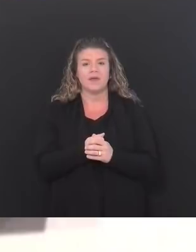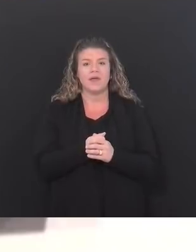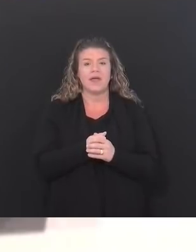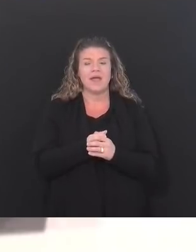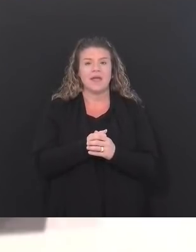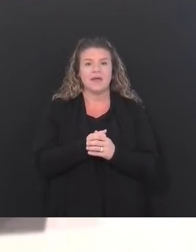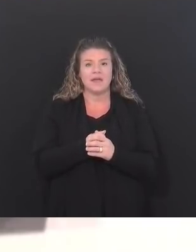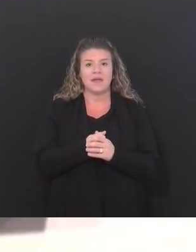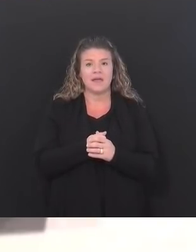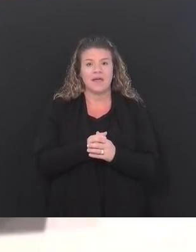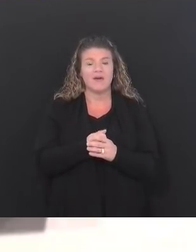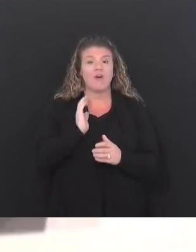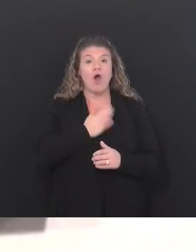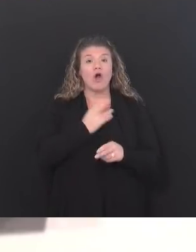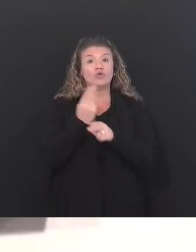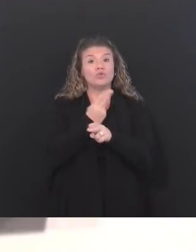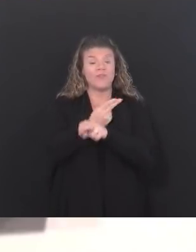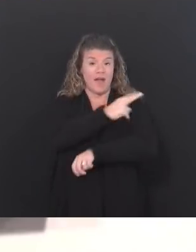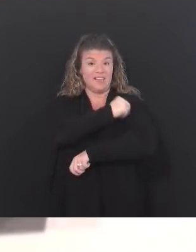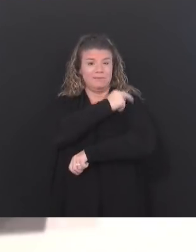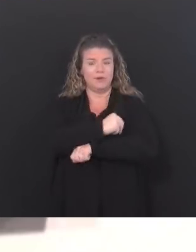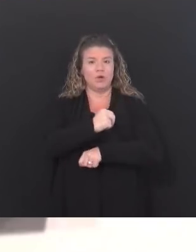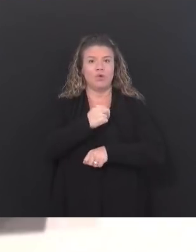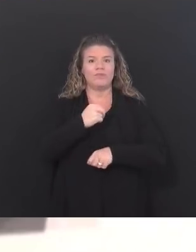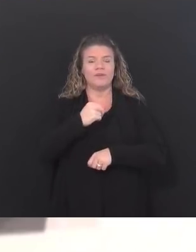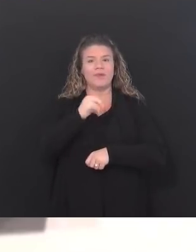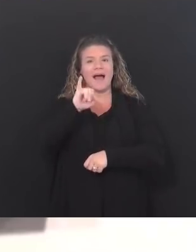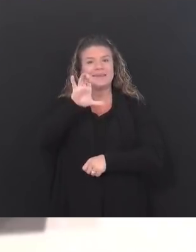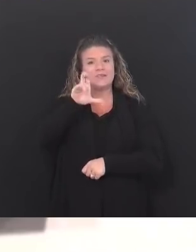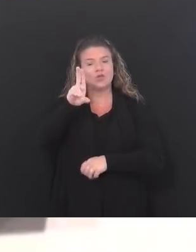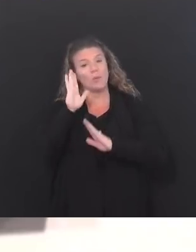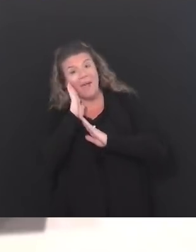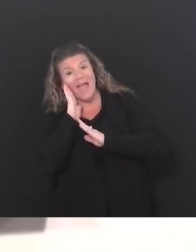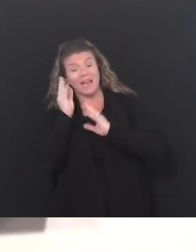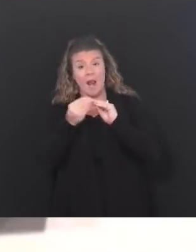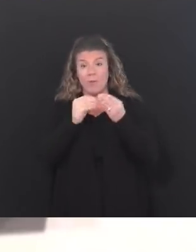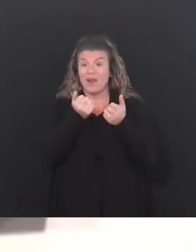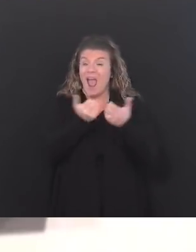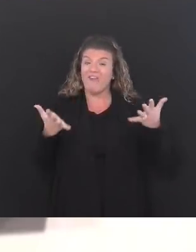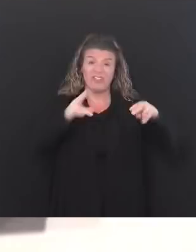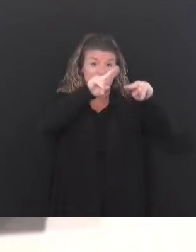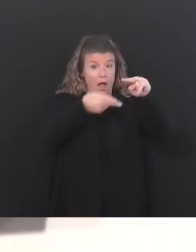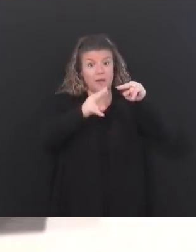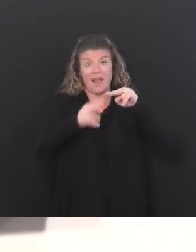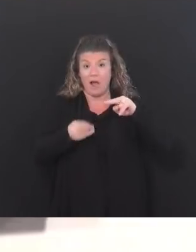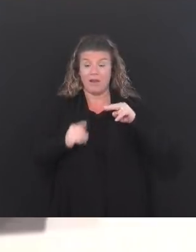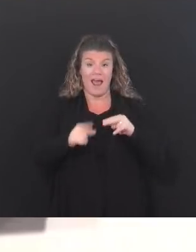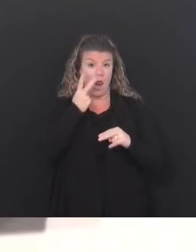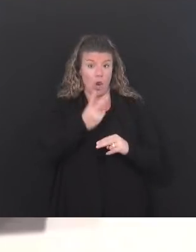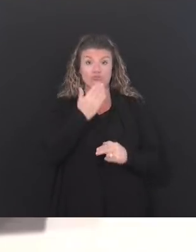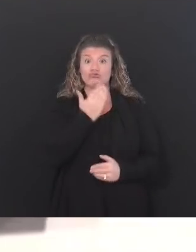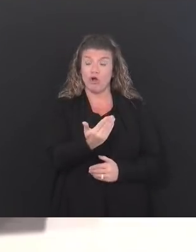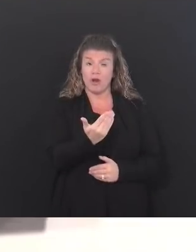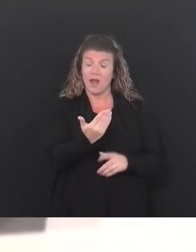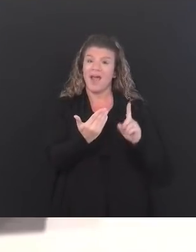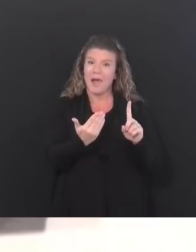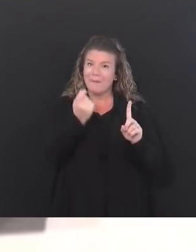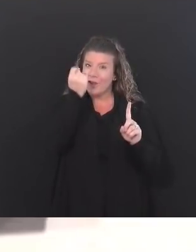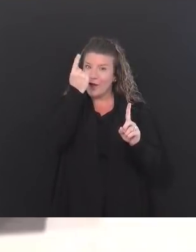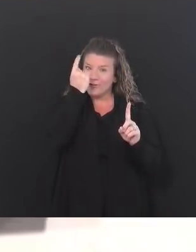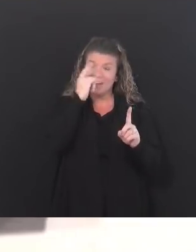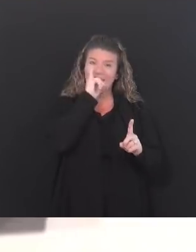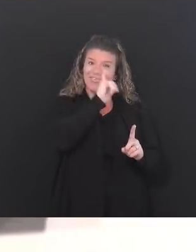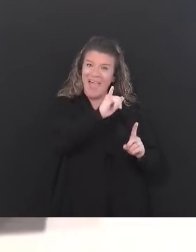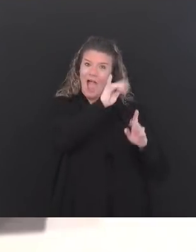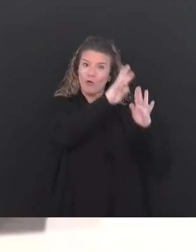around critical care beds and that kind of thing looks really good. But this model is only as good as